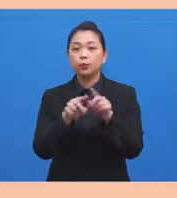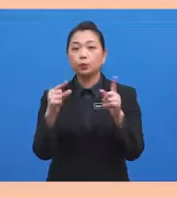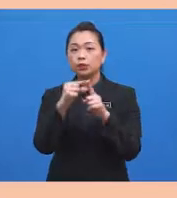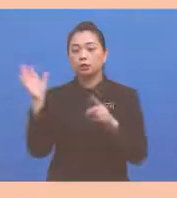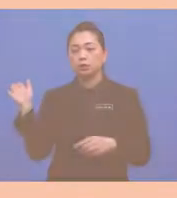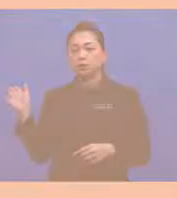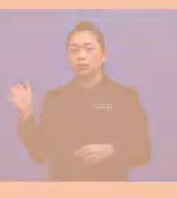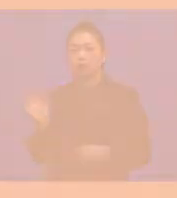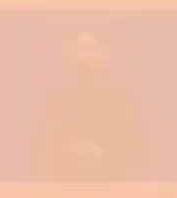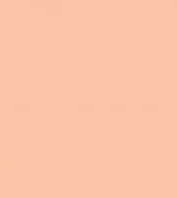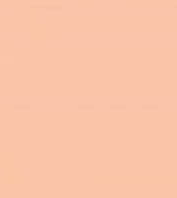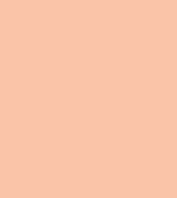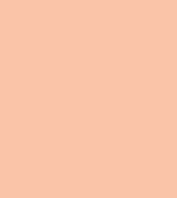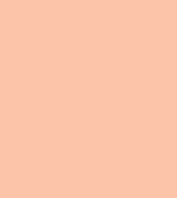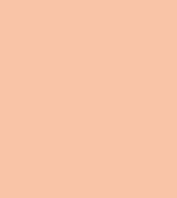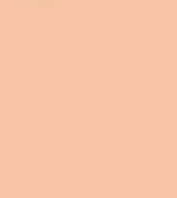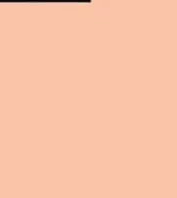impoverishment.